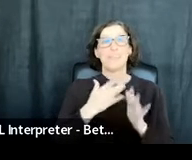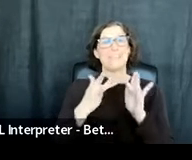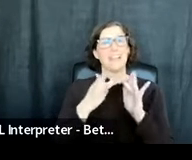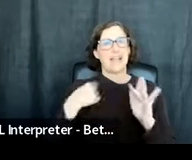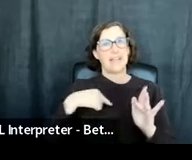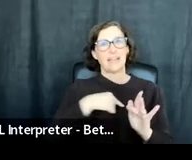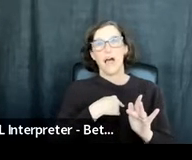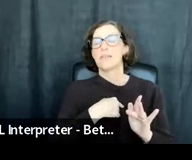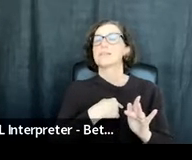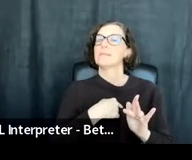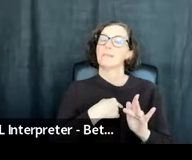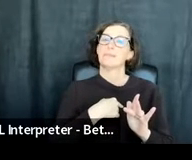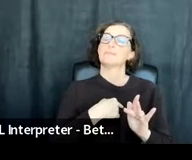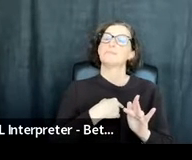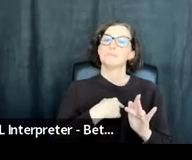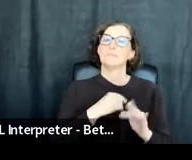whether it's offline or